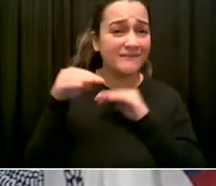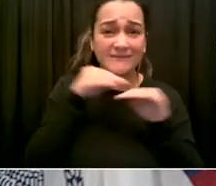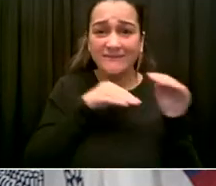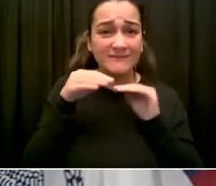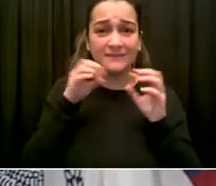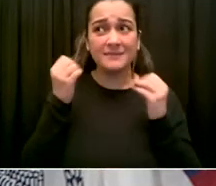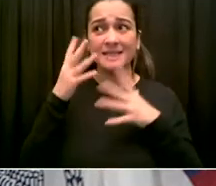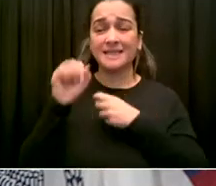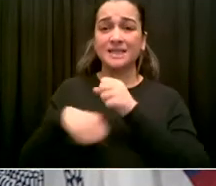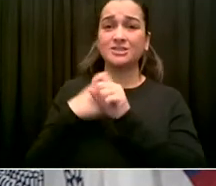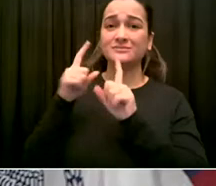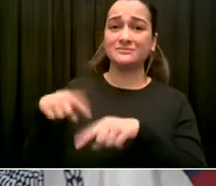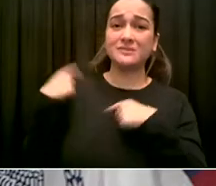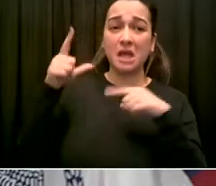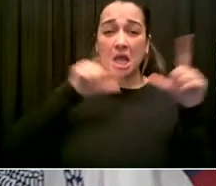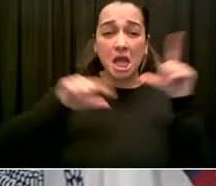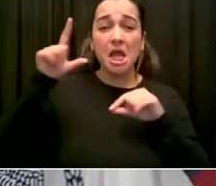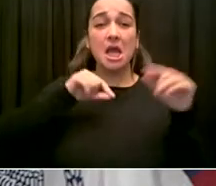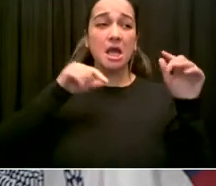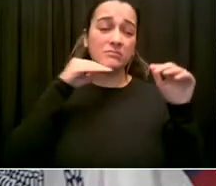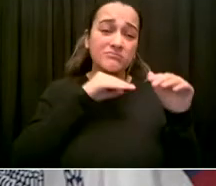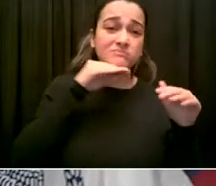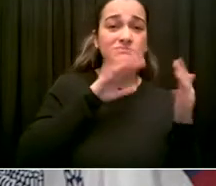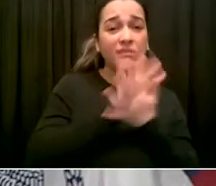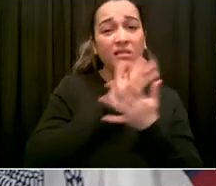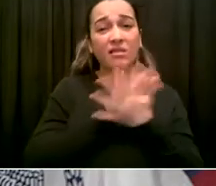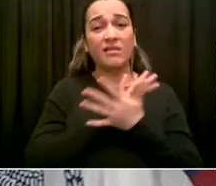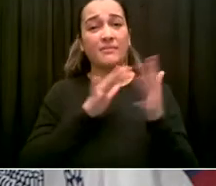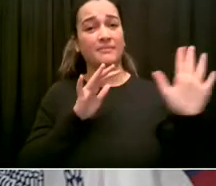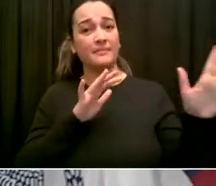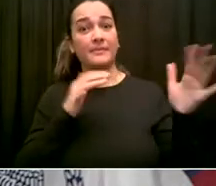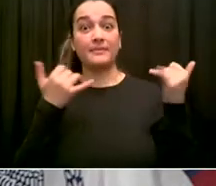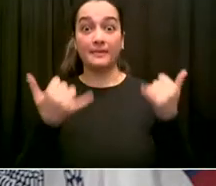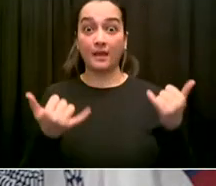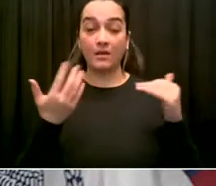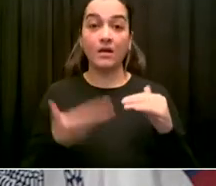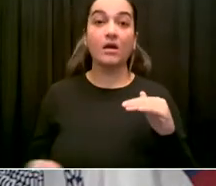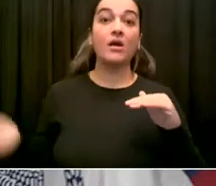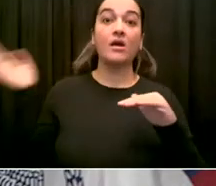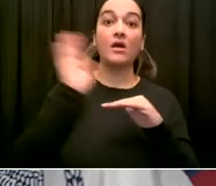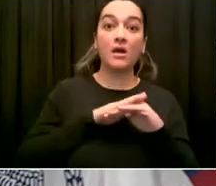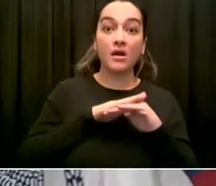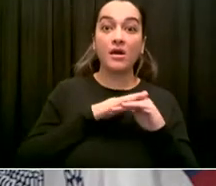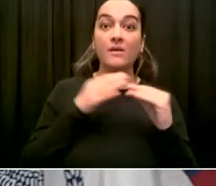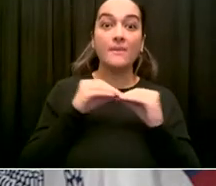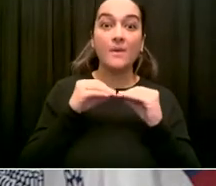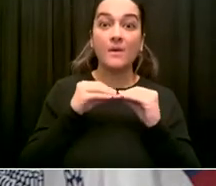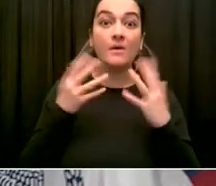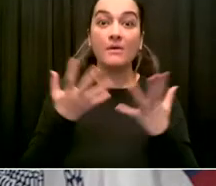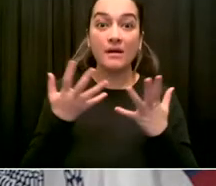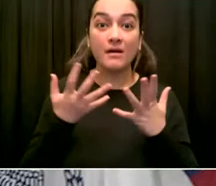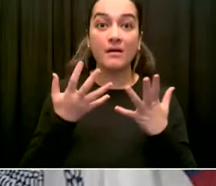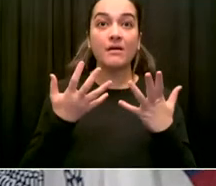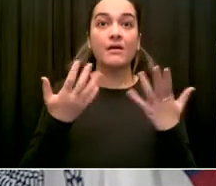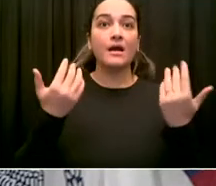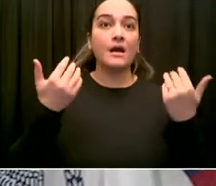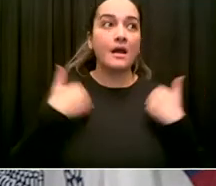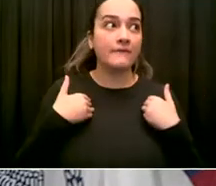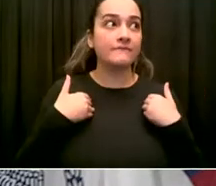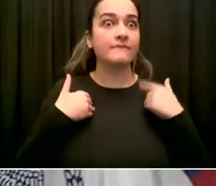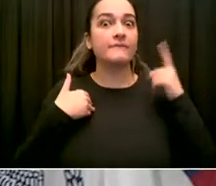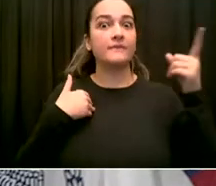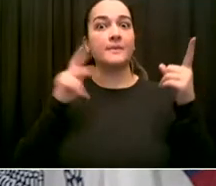of campaign donations. Well, what happened with the nursing home industry and the cover-up? How much was it related to